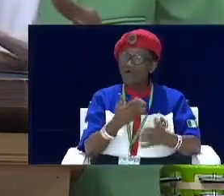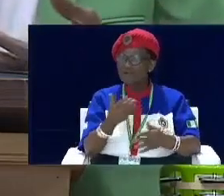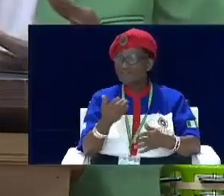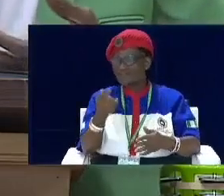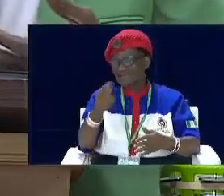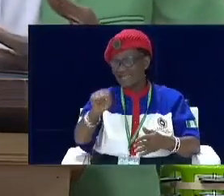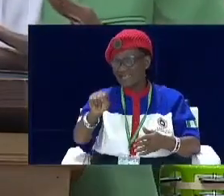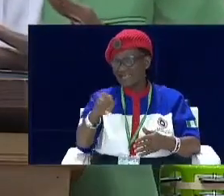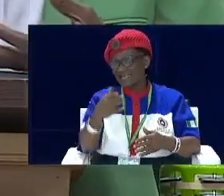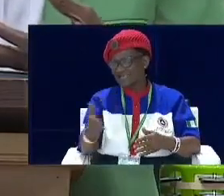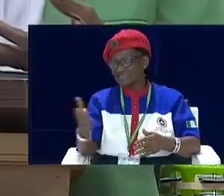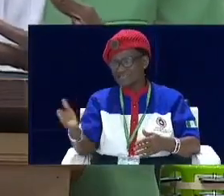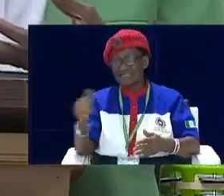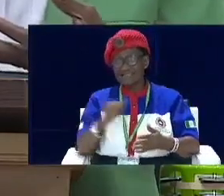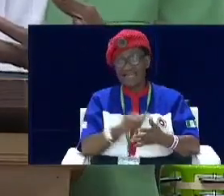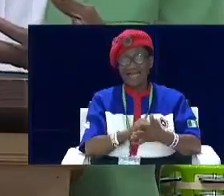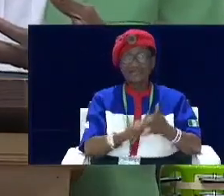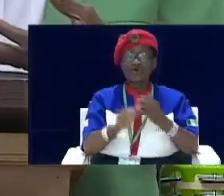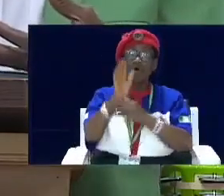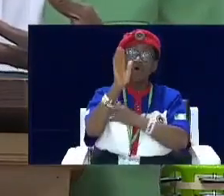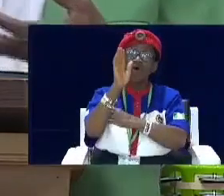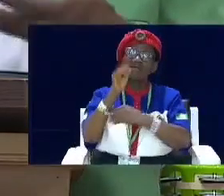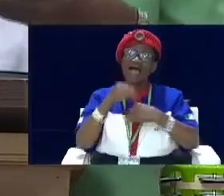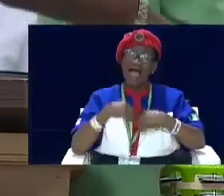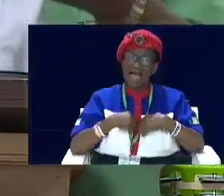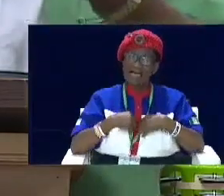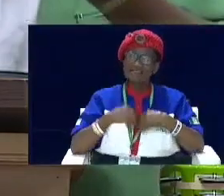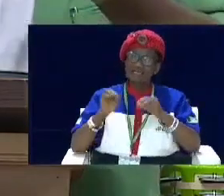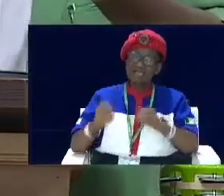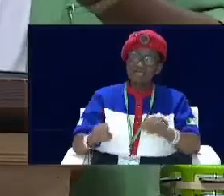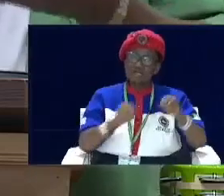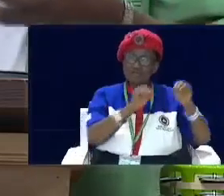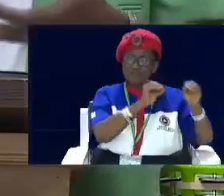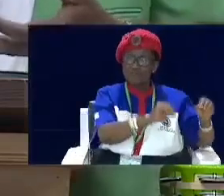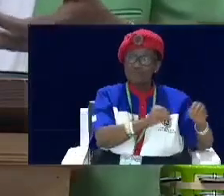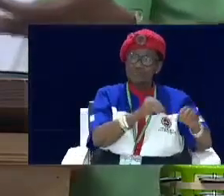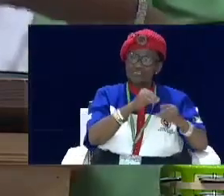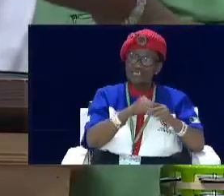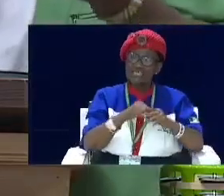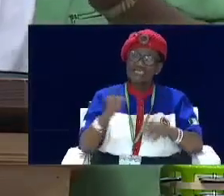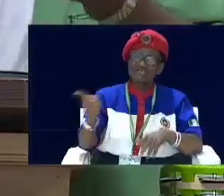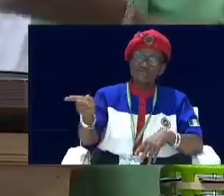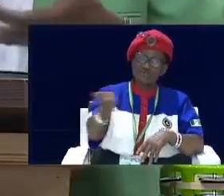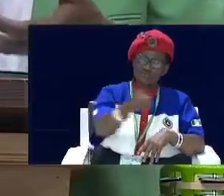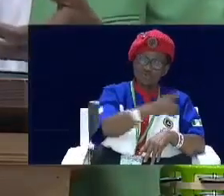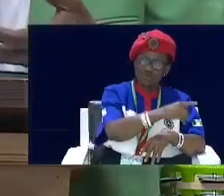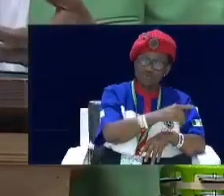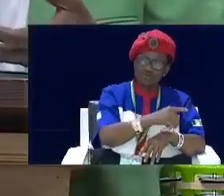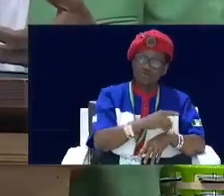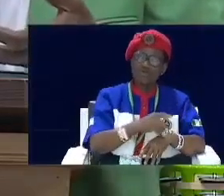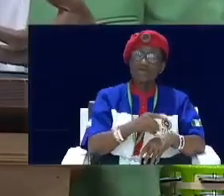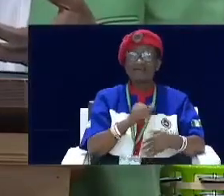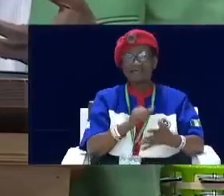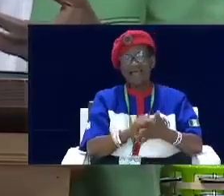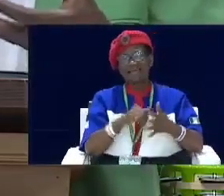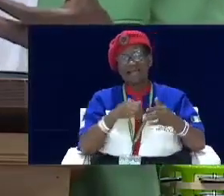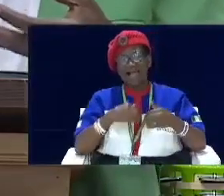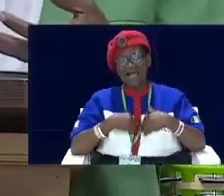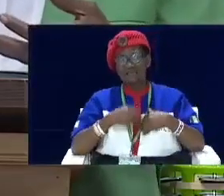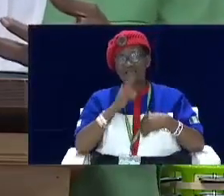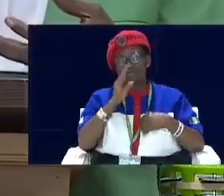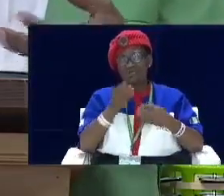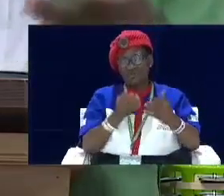in you. Gbogbo alumoni ti Olorun ti fi sinu aye re ni. That have been waiting for manifestation. Awon ti won ti n duro